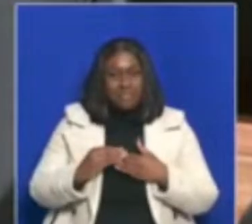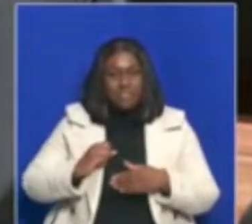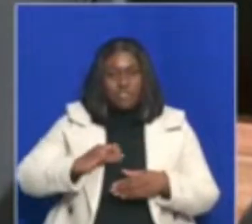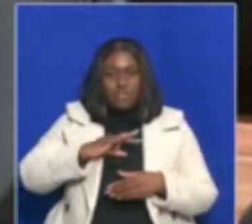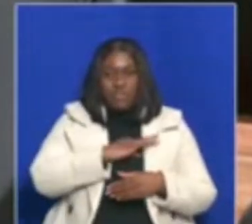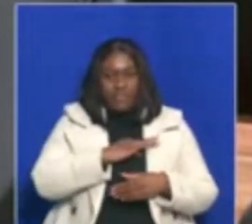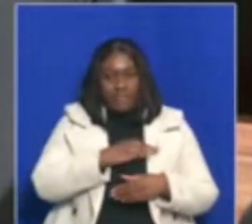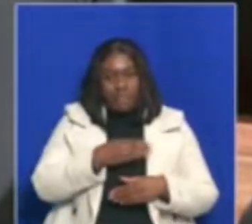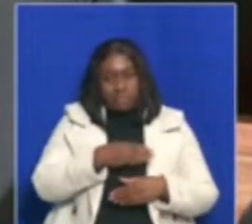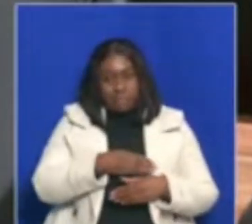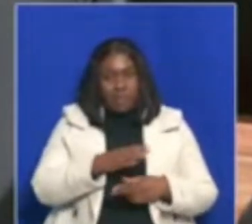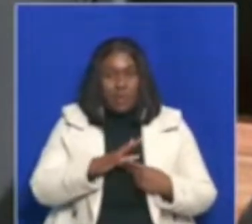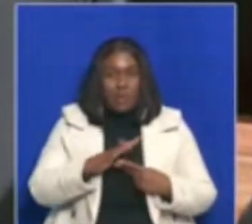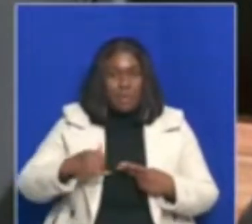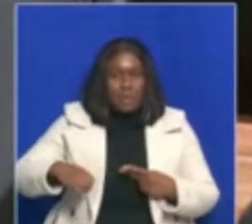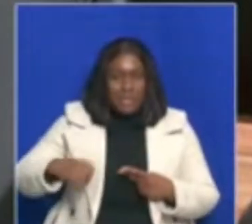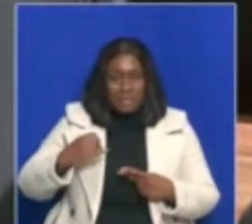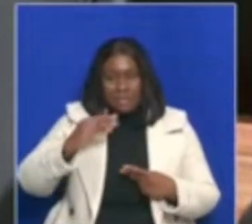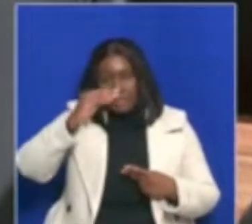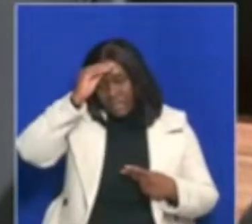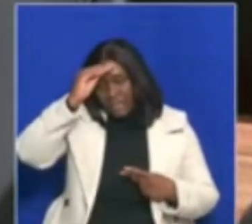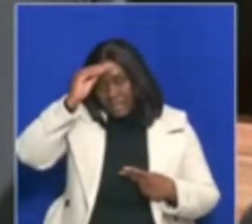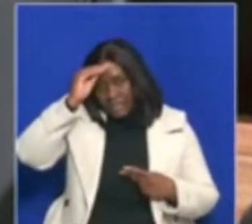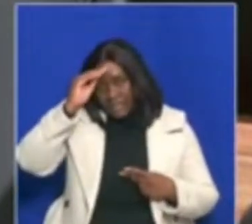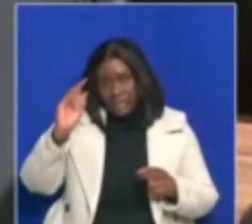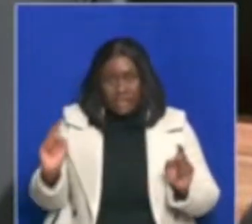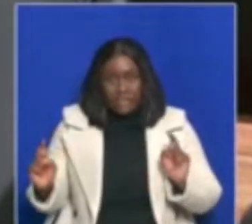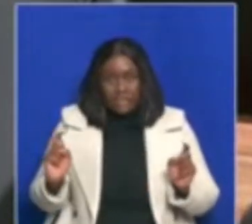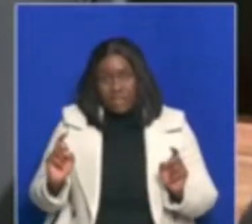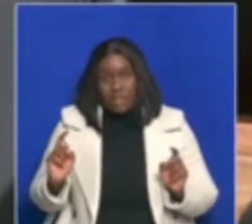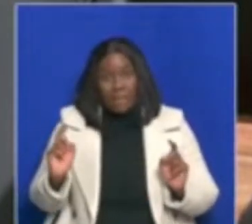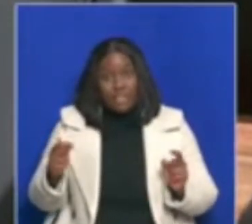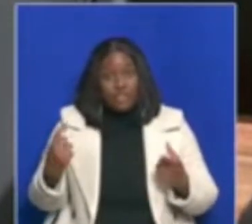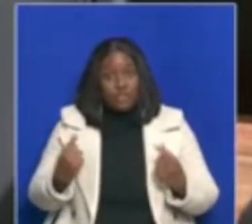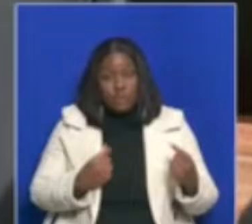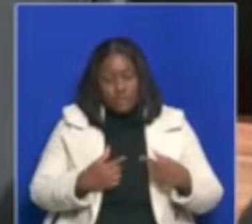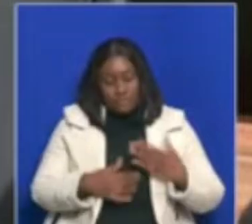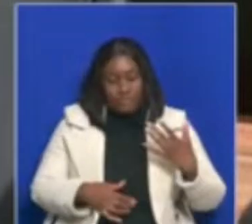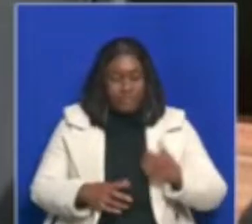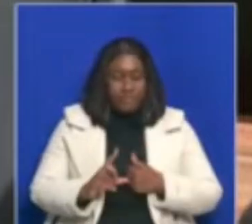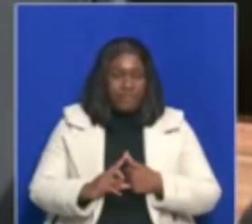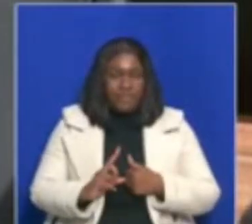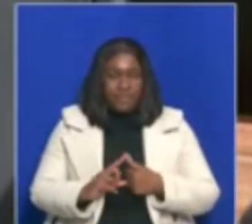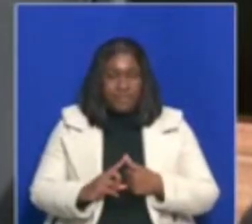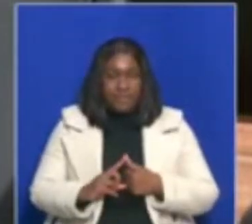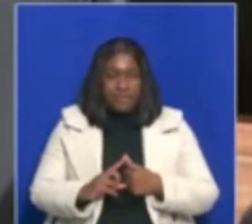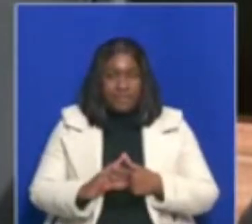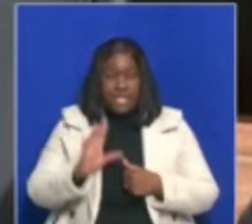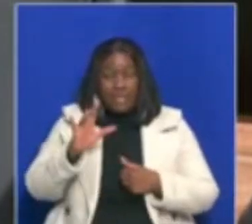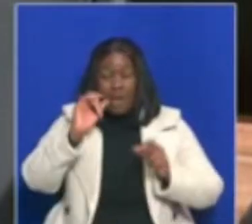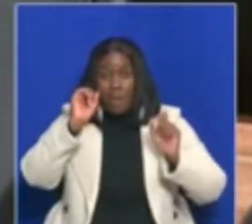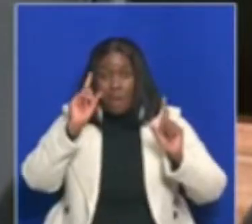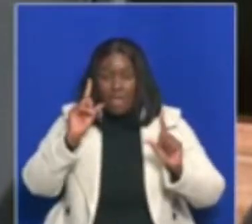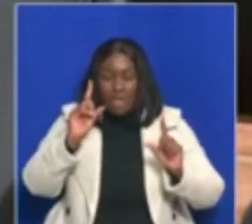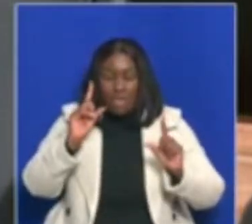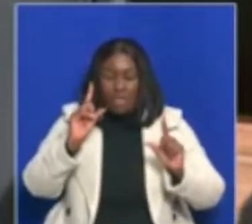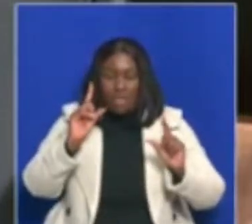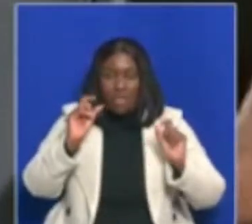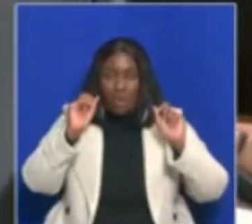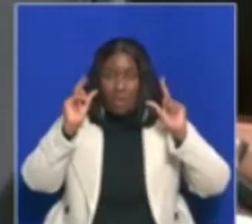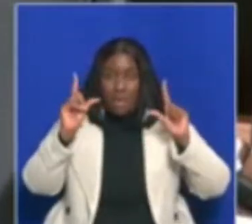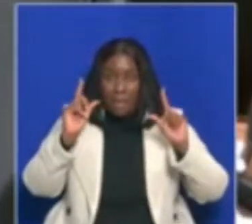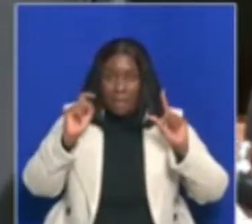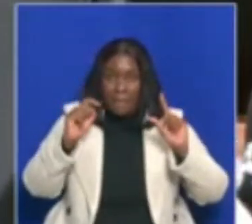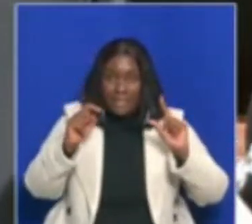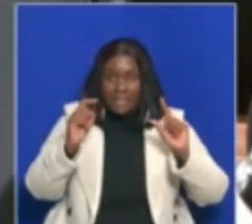police service must, A, immediately after becoming aware, notify the directorate of any